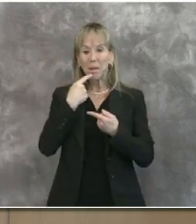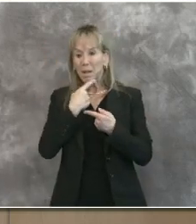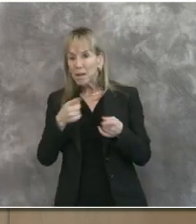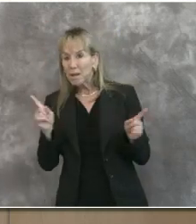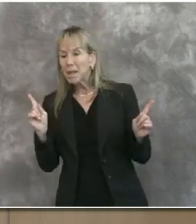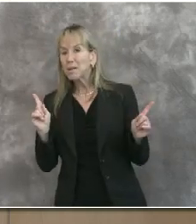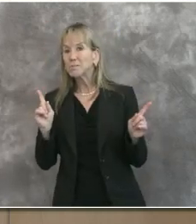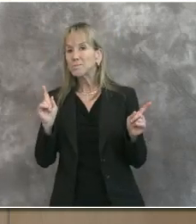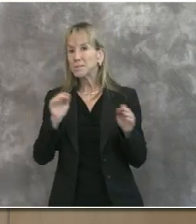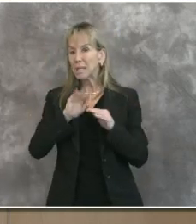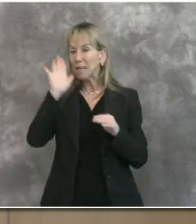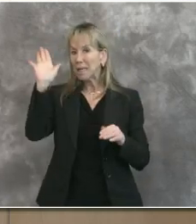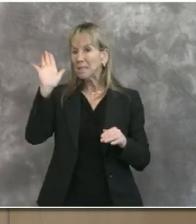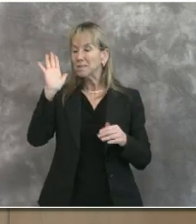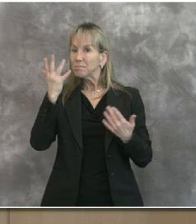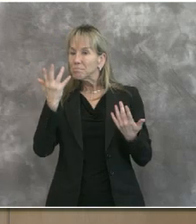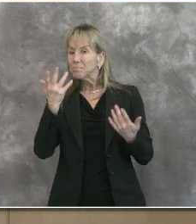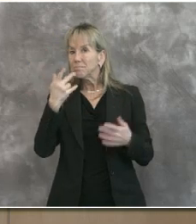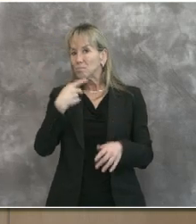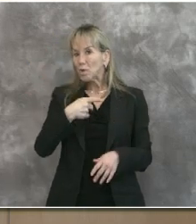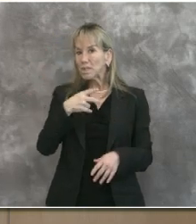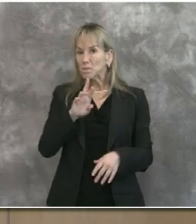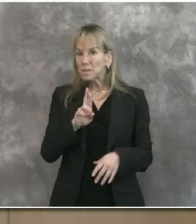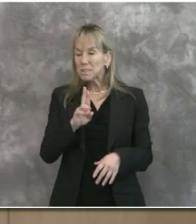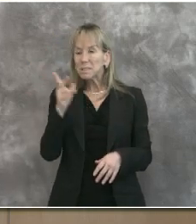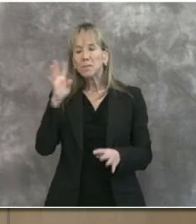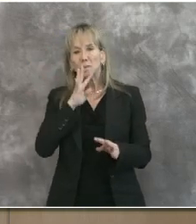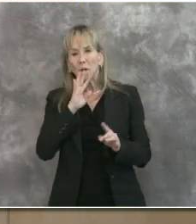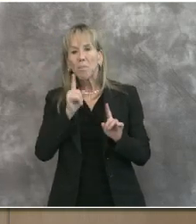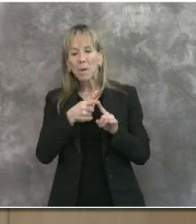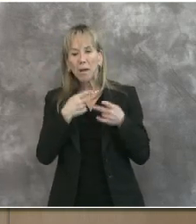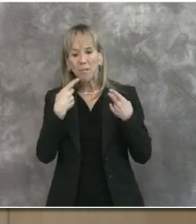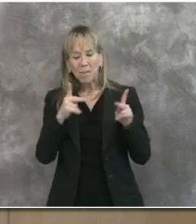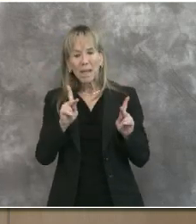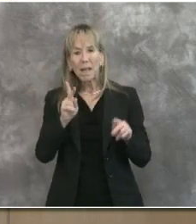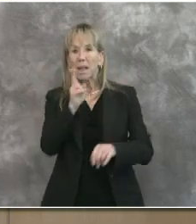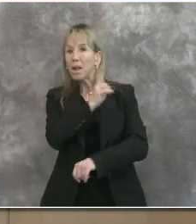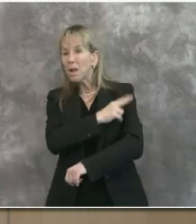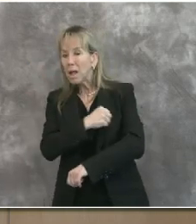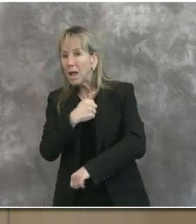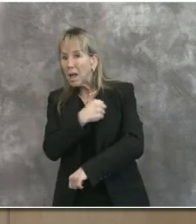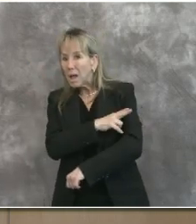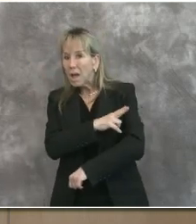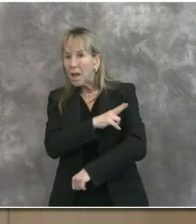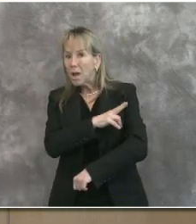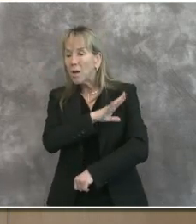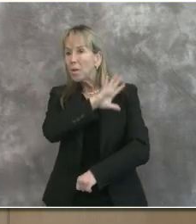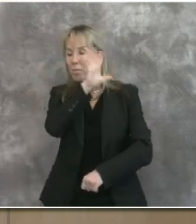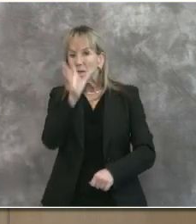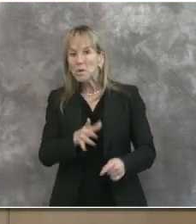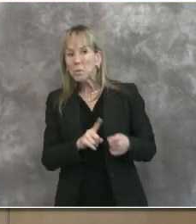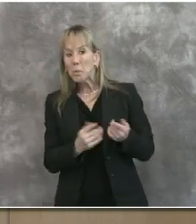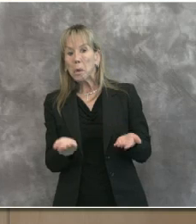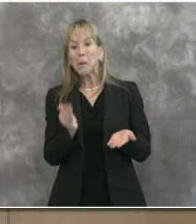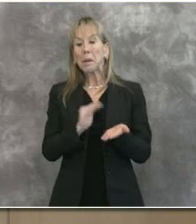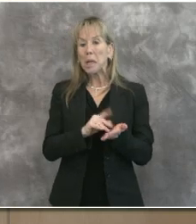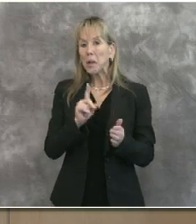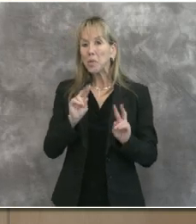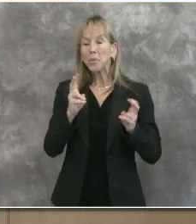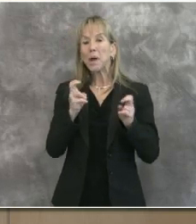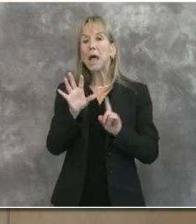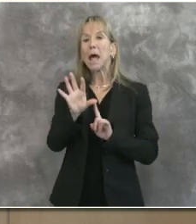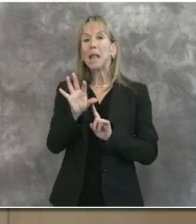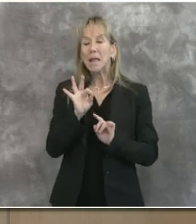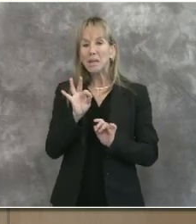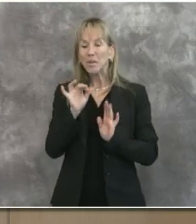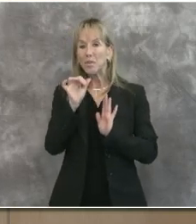subsequent press release talking about allowing hospitals throughout the state to resume elective procedures. In